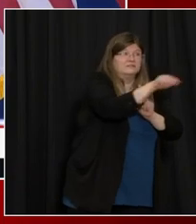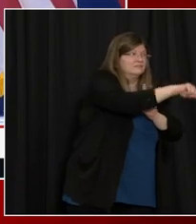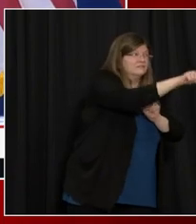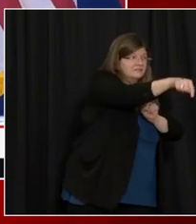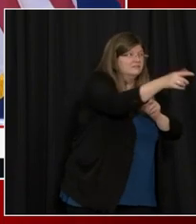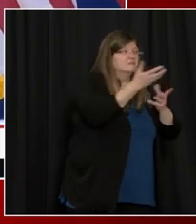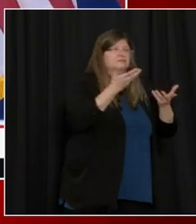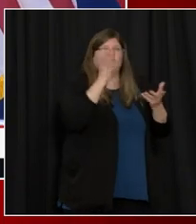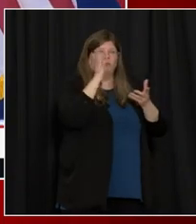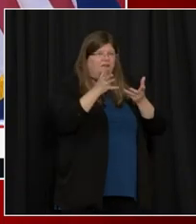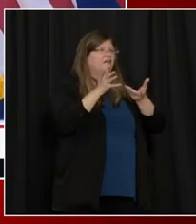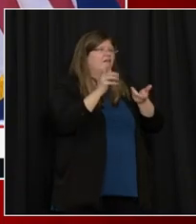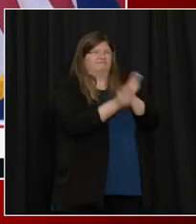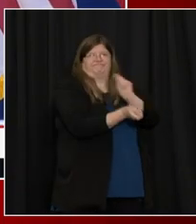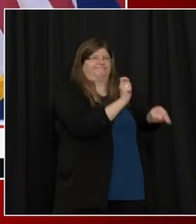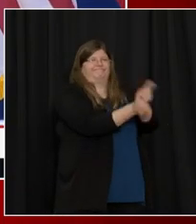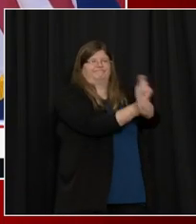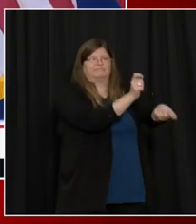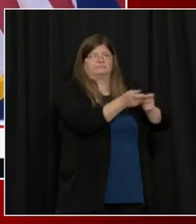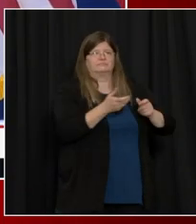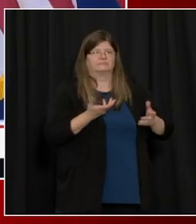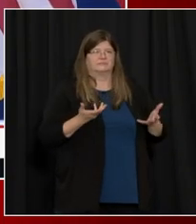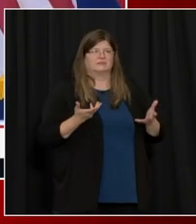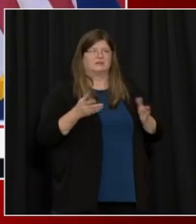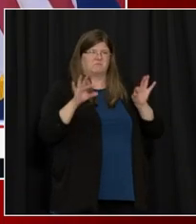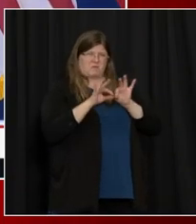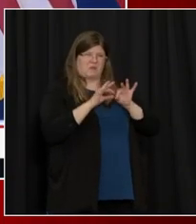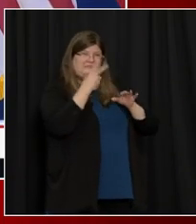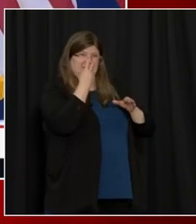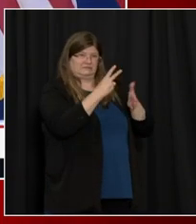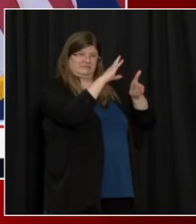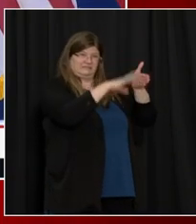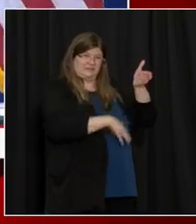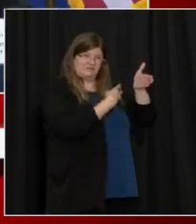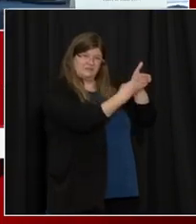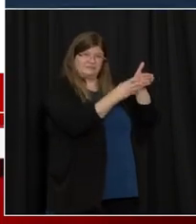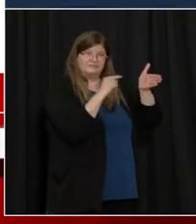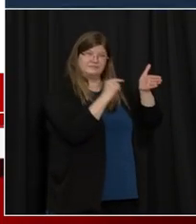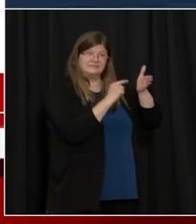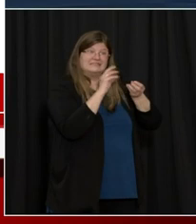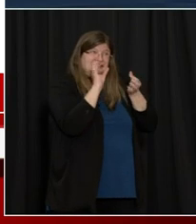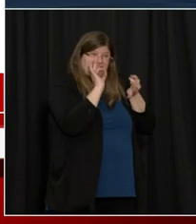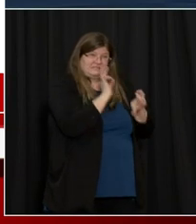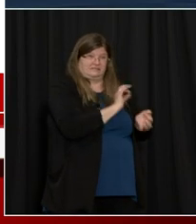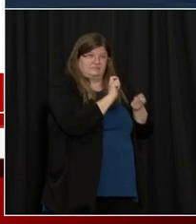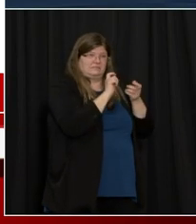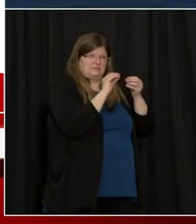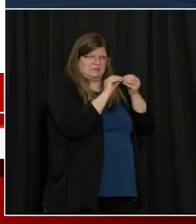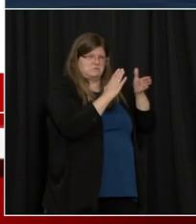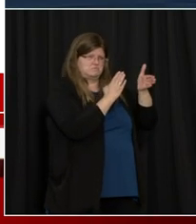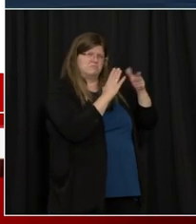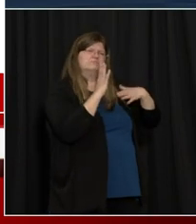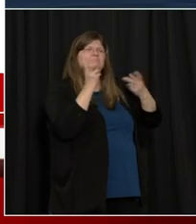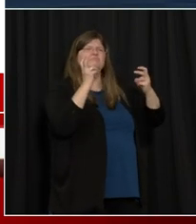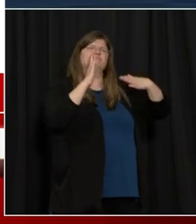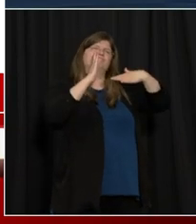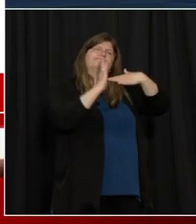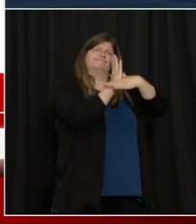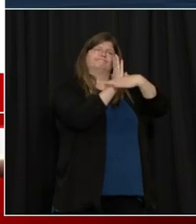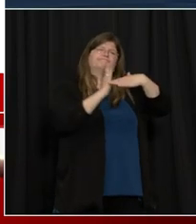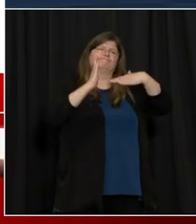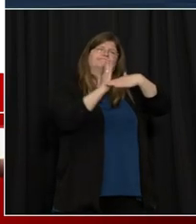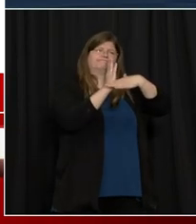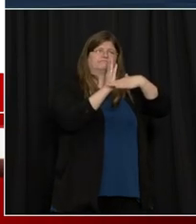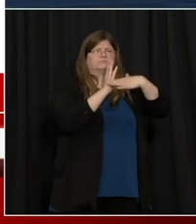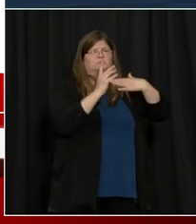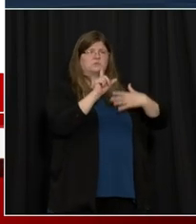But you can see on the chart itself, there's a range, and right now it seems we're in the range that's between